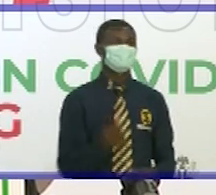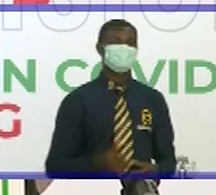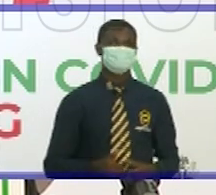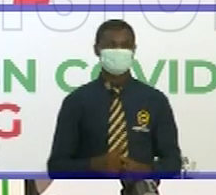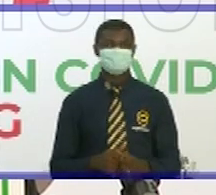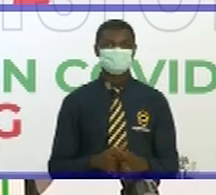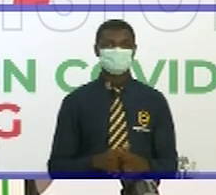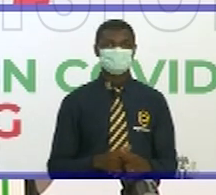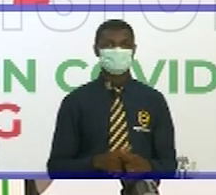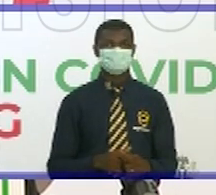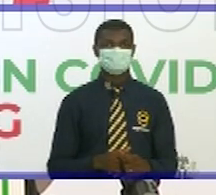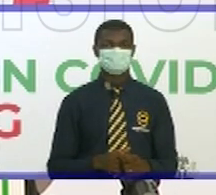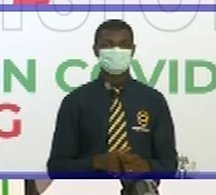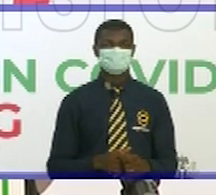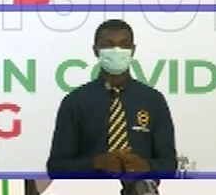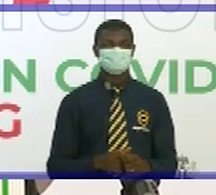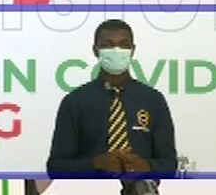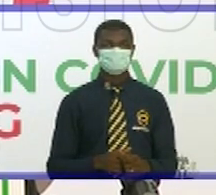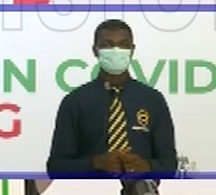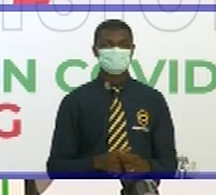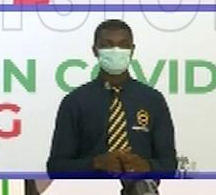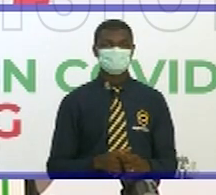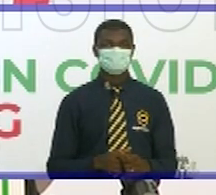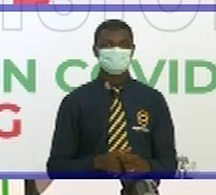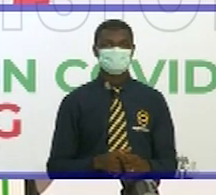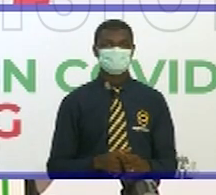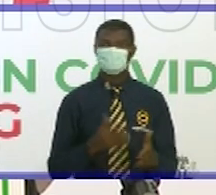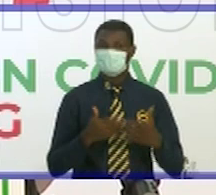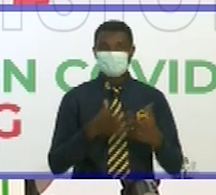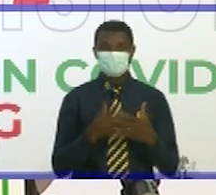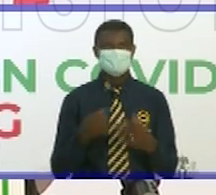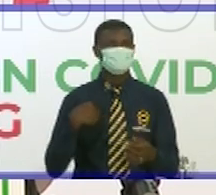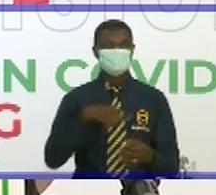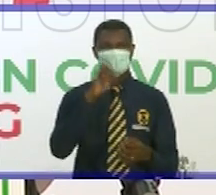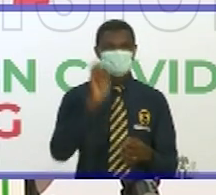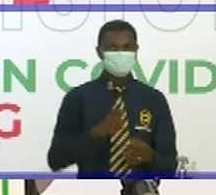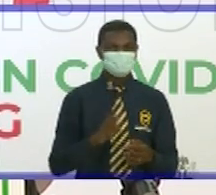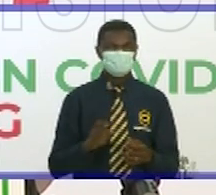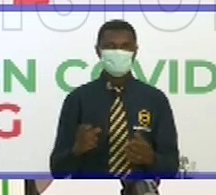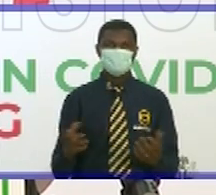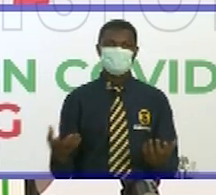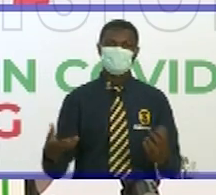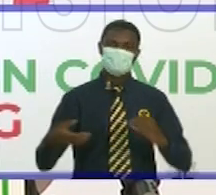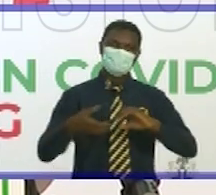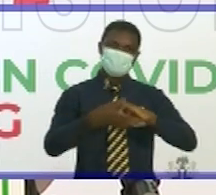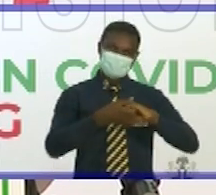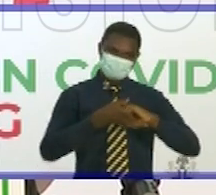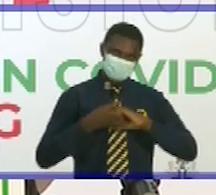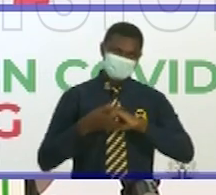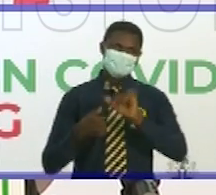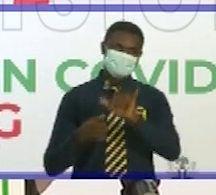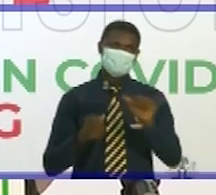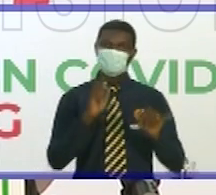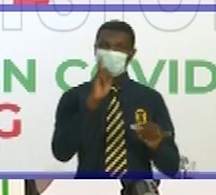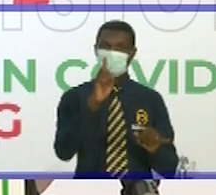si ilu wa sugbon ani lati pa enu po nge bi ijoba